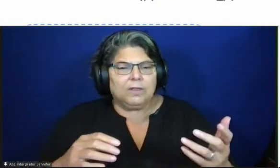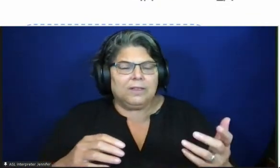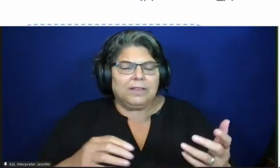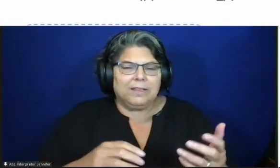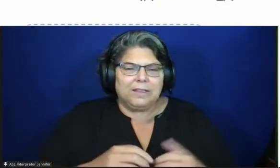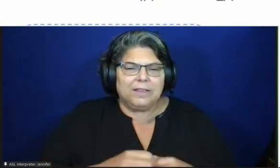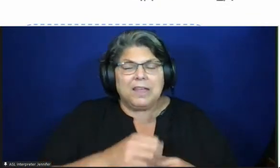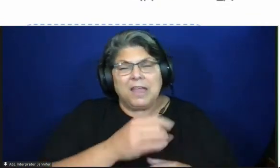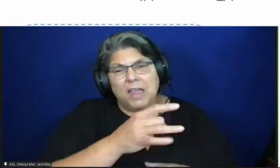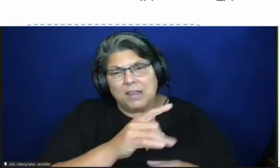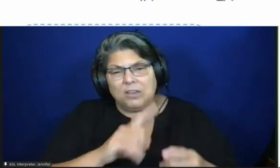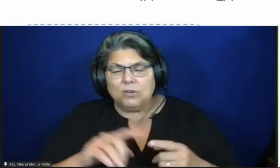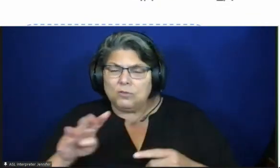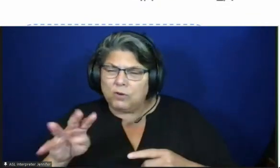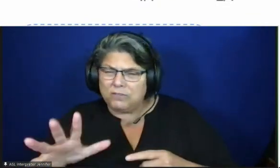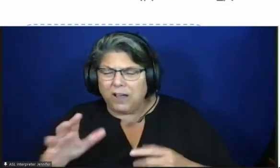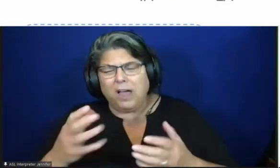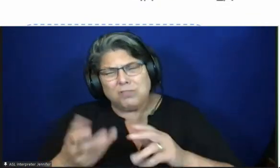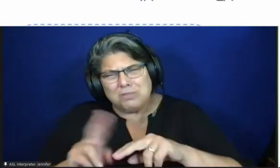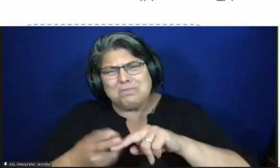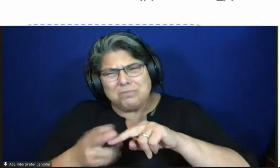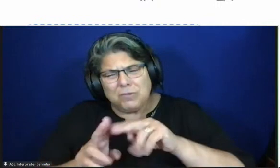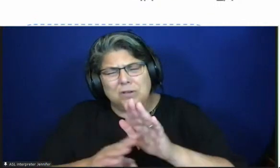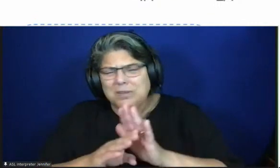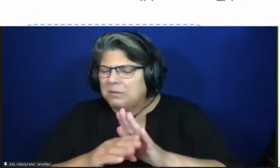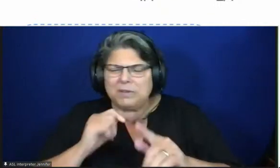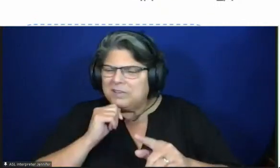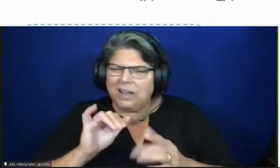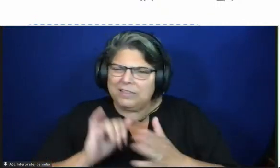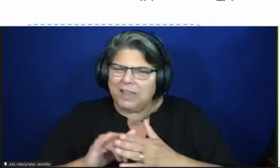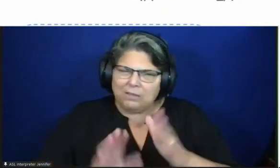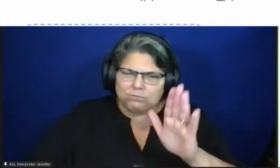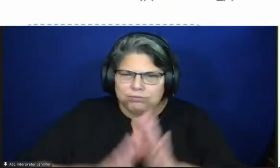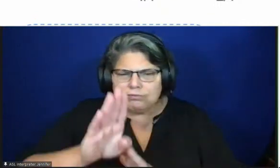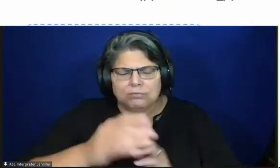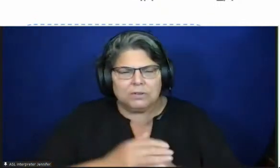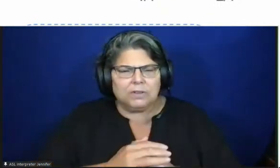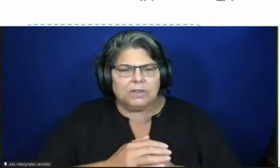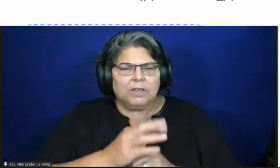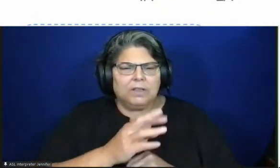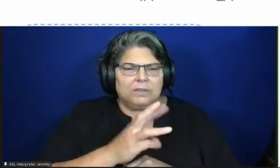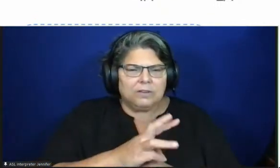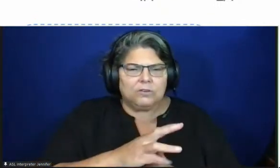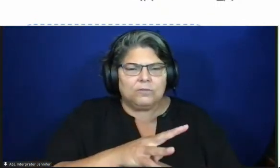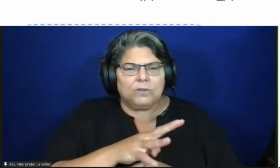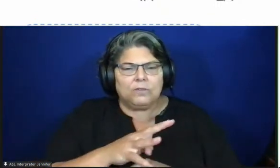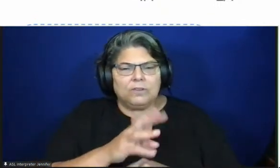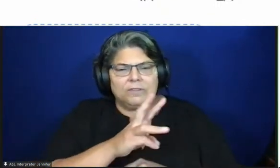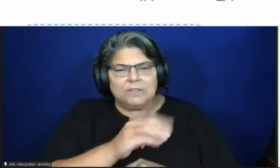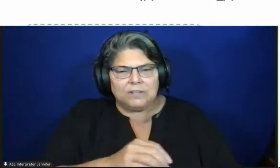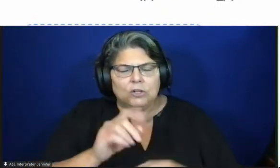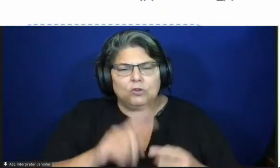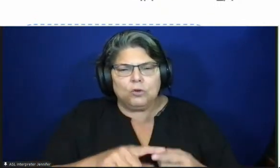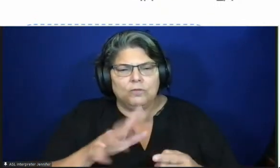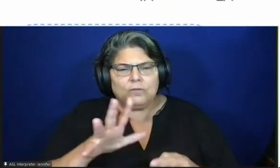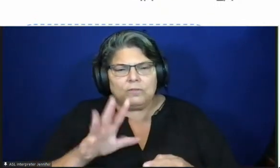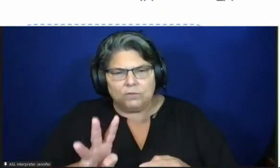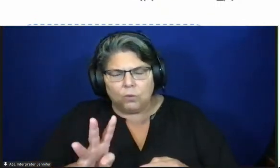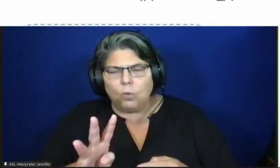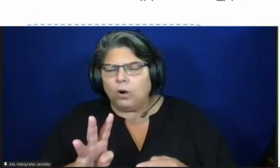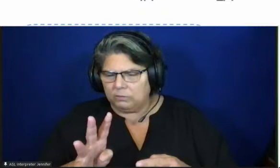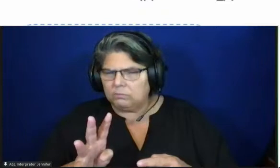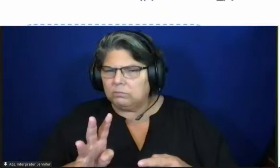It's rising, but pretty slow. The 50 to 64 is rising slowly, but really those who are most vulnerable,